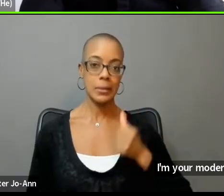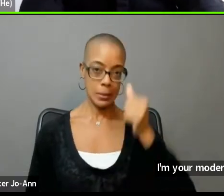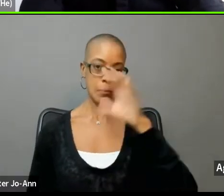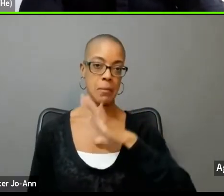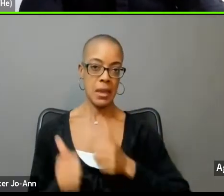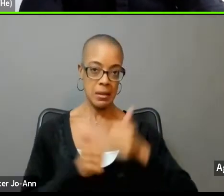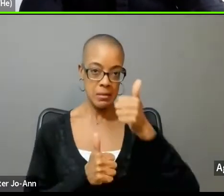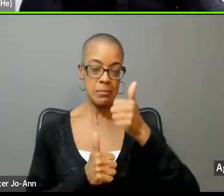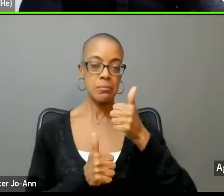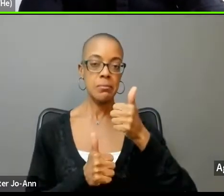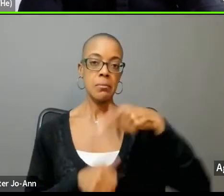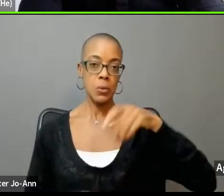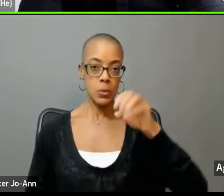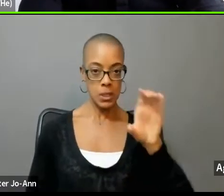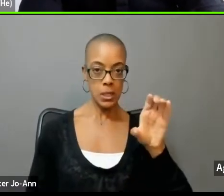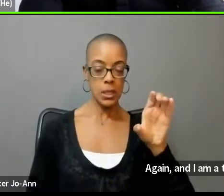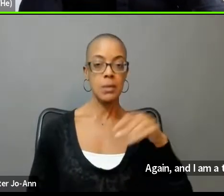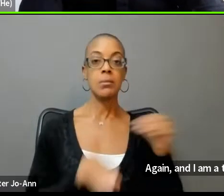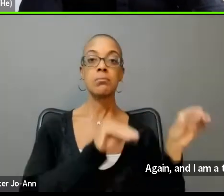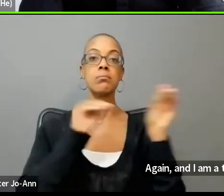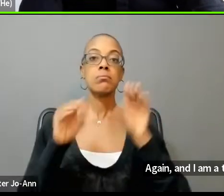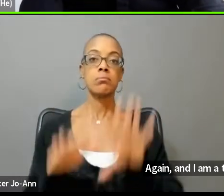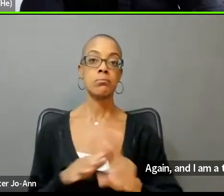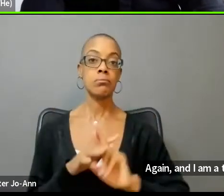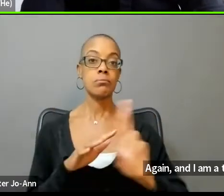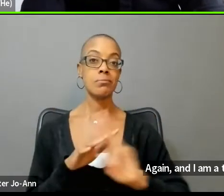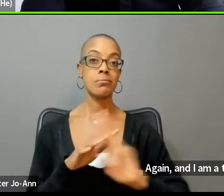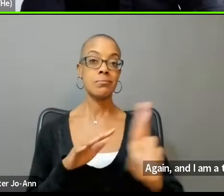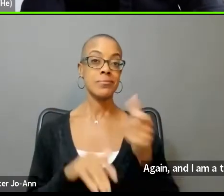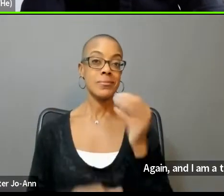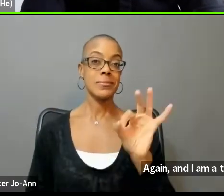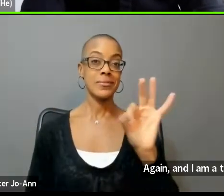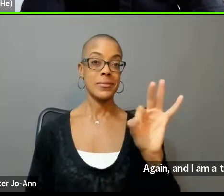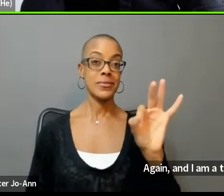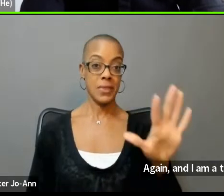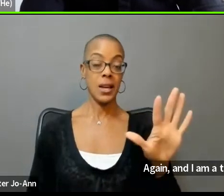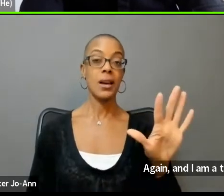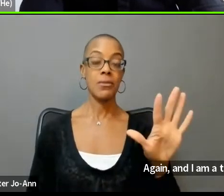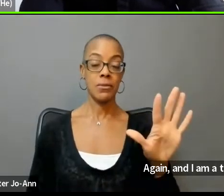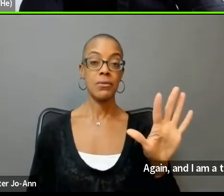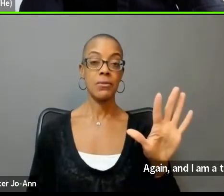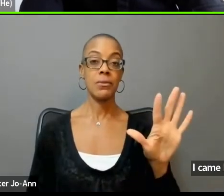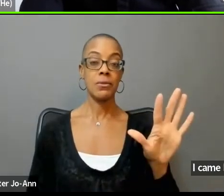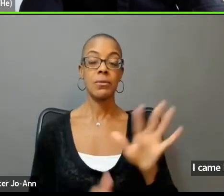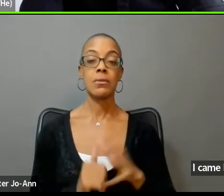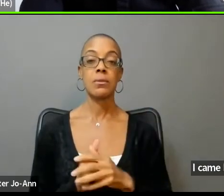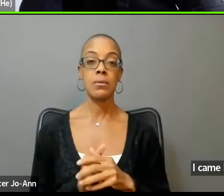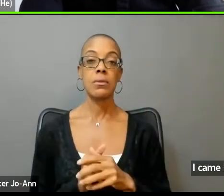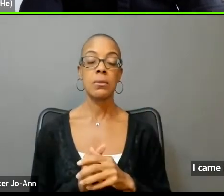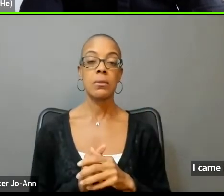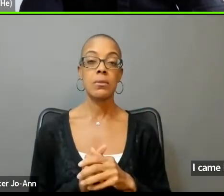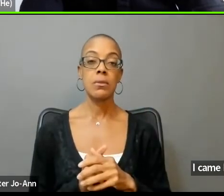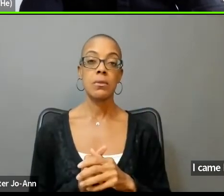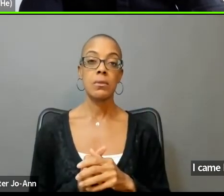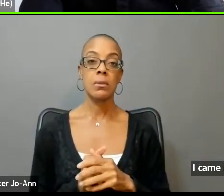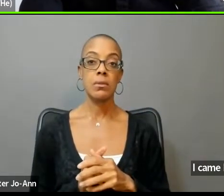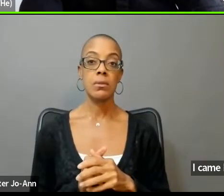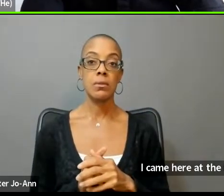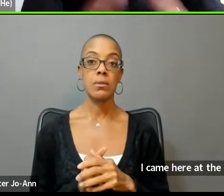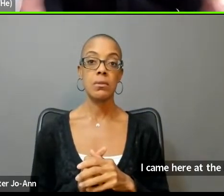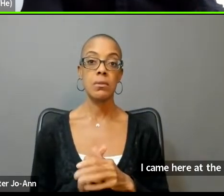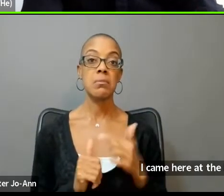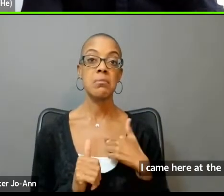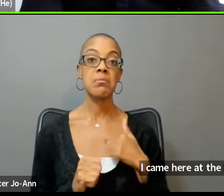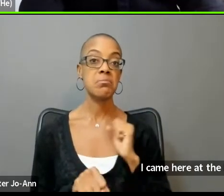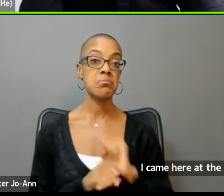color. I came here as a refugee in 1995, and I've been working